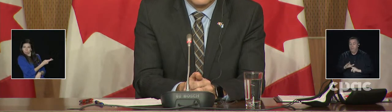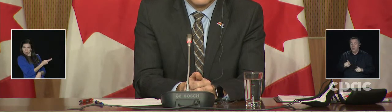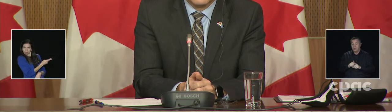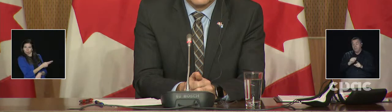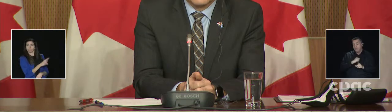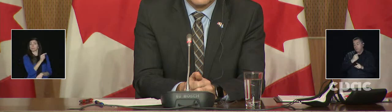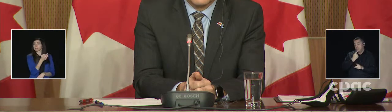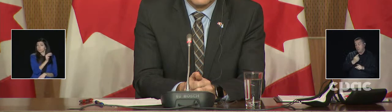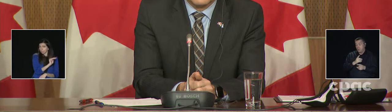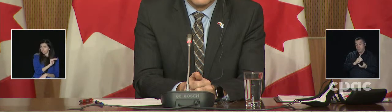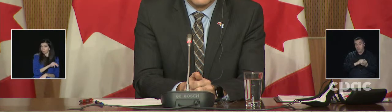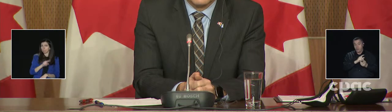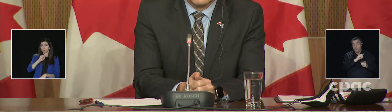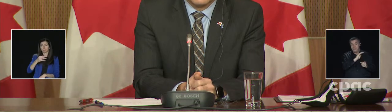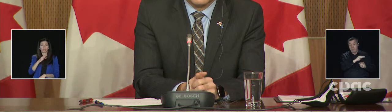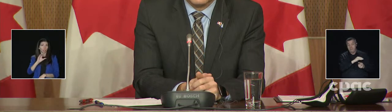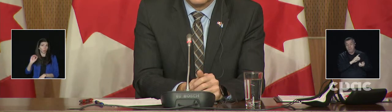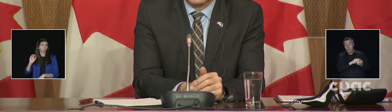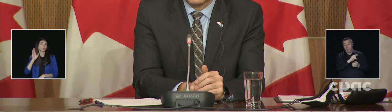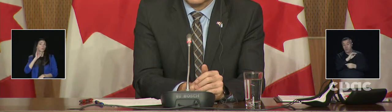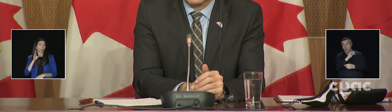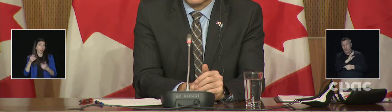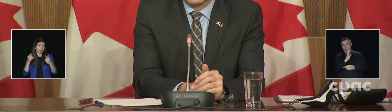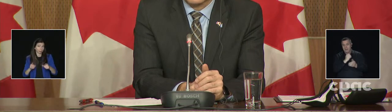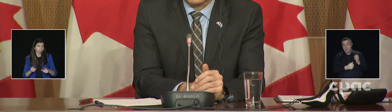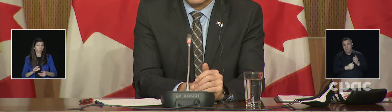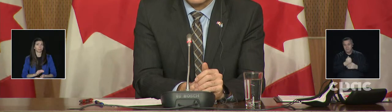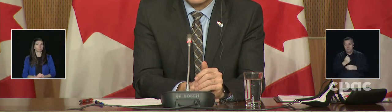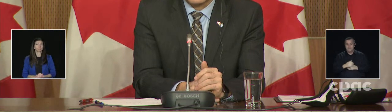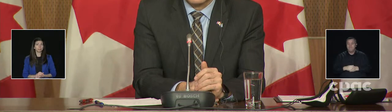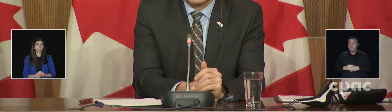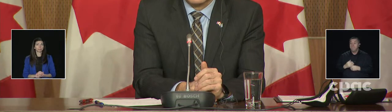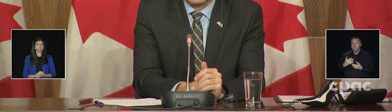Njoo. We have a couple of minutes left. Operator, next question.